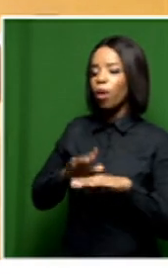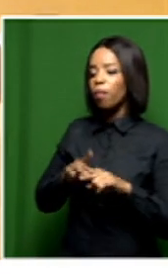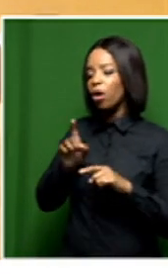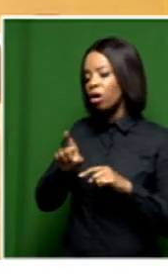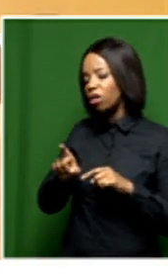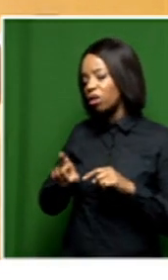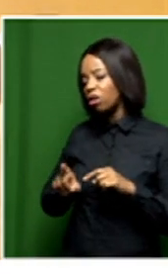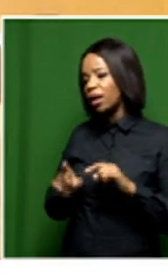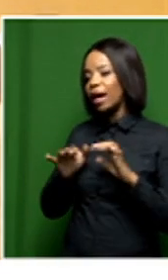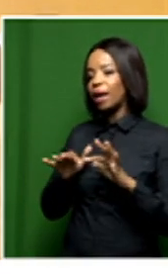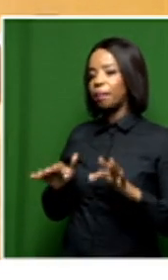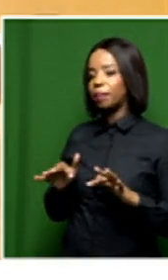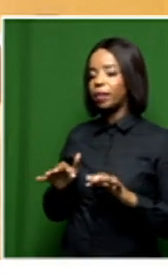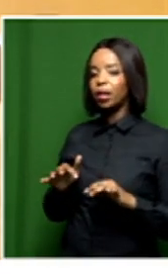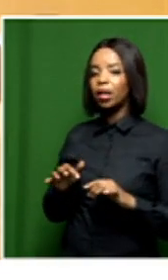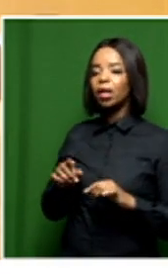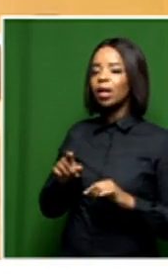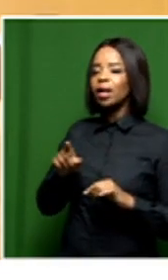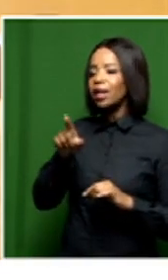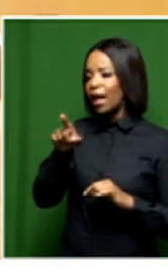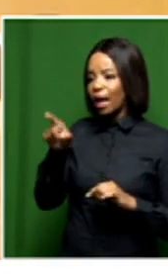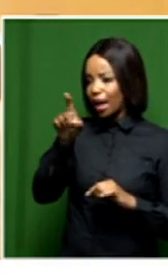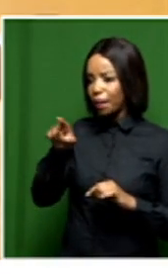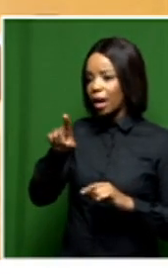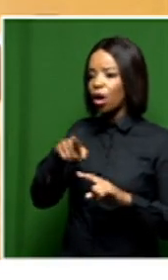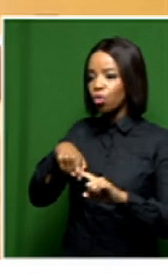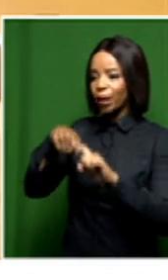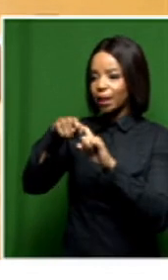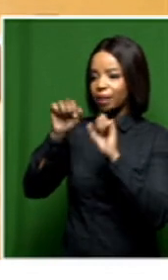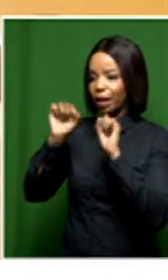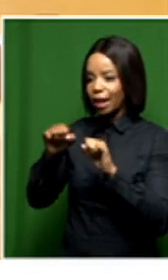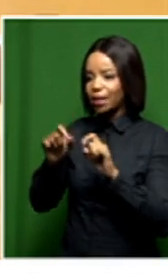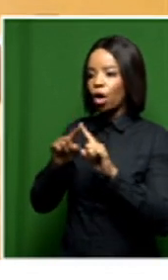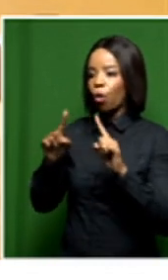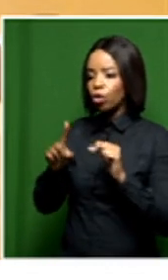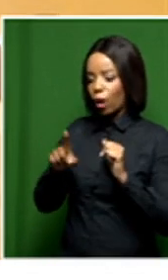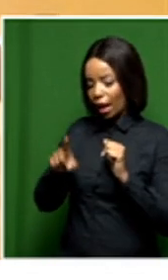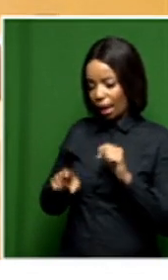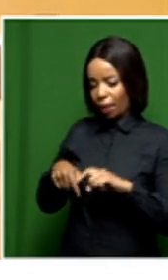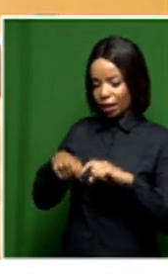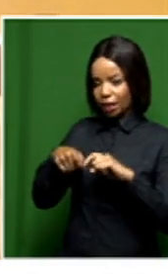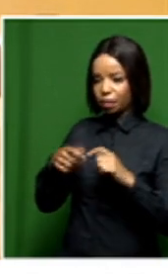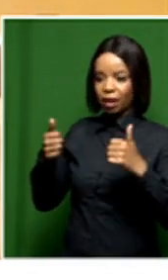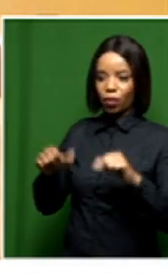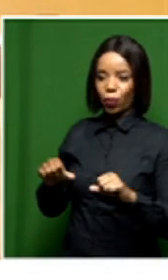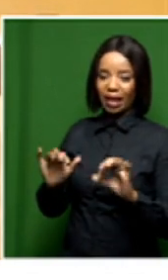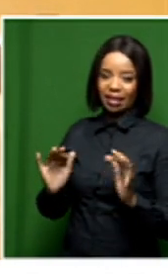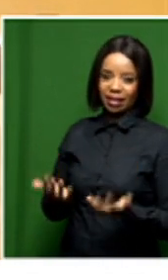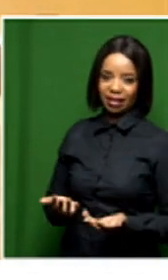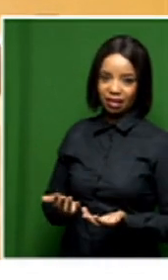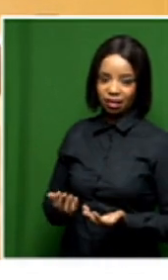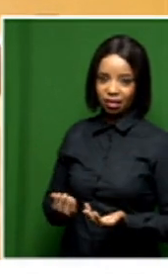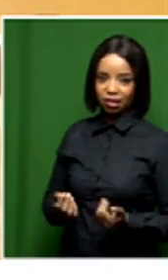on them that they've been suspended that you don't have on the others? You might have a